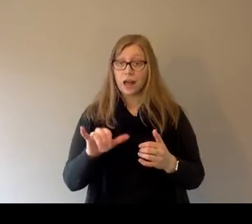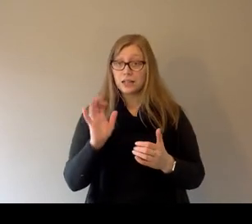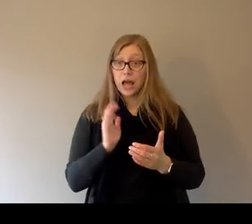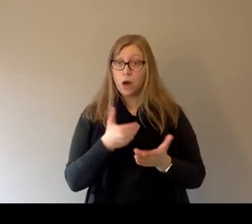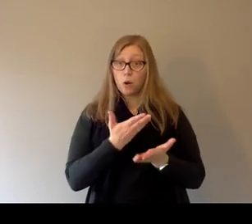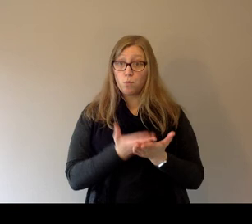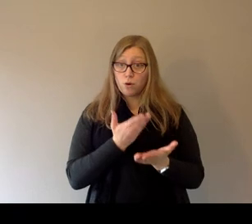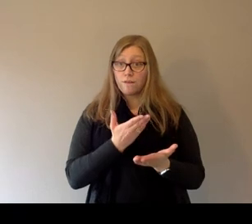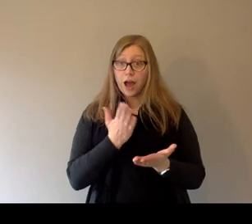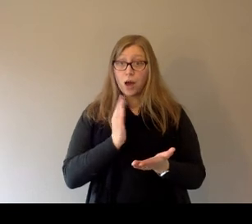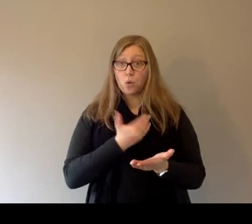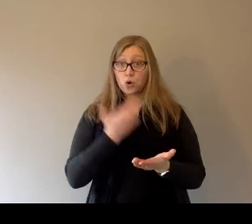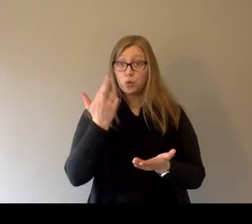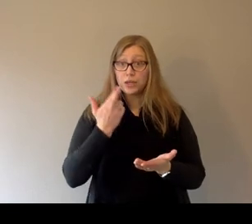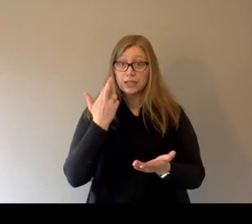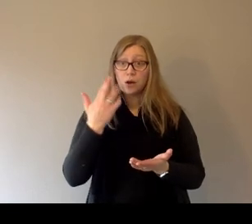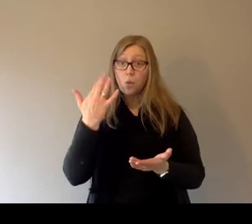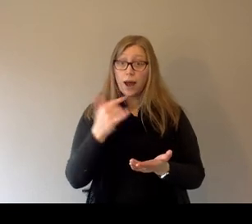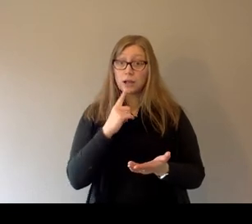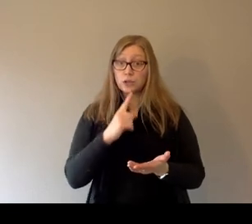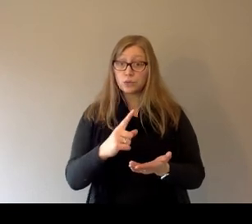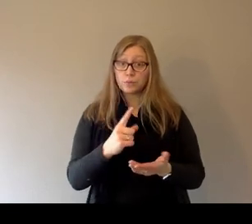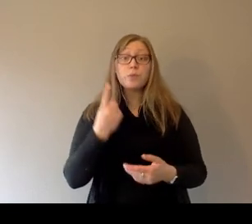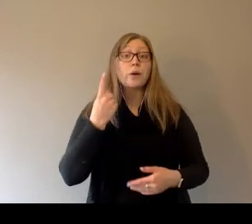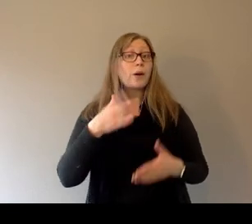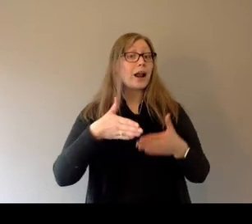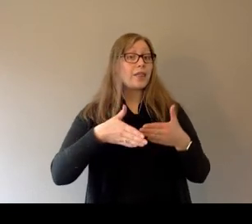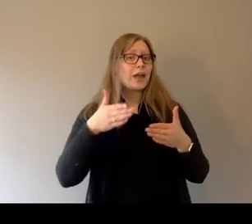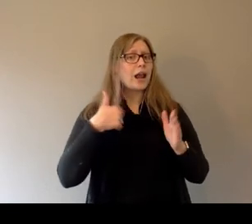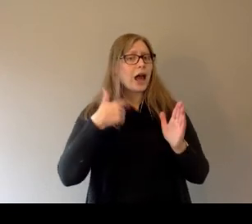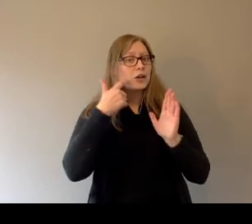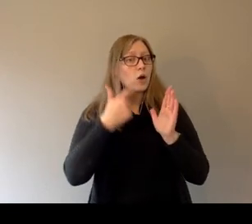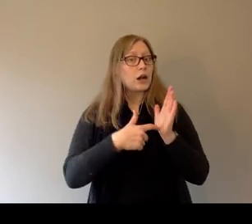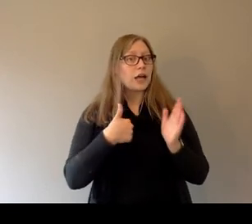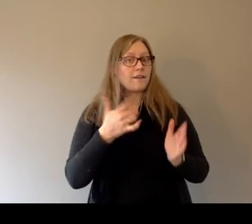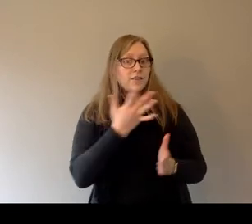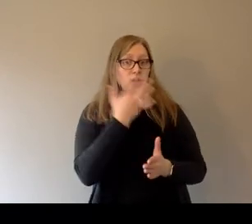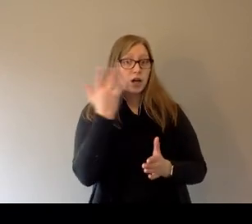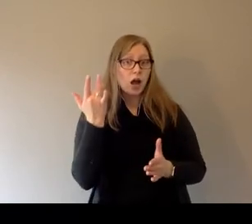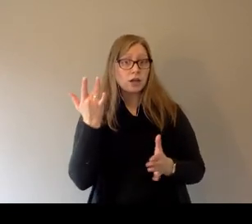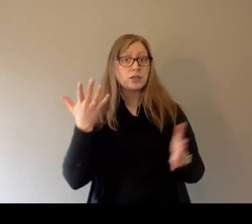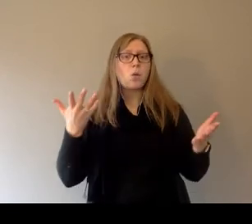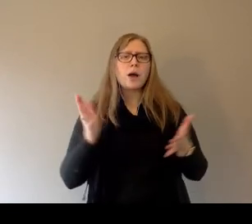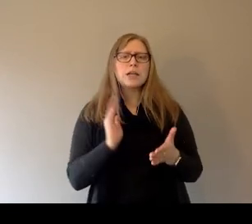that's true. Now, one thing at the end here that I noticed I did not say is what was